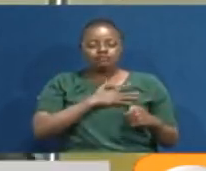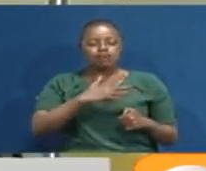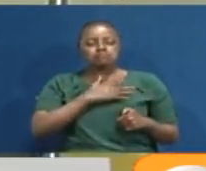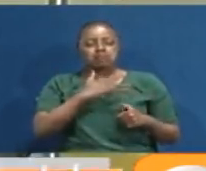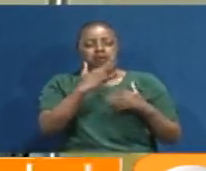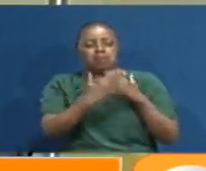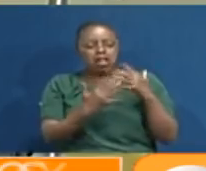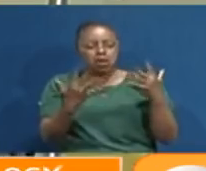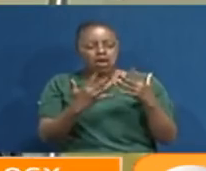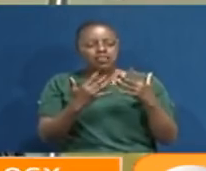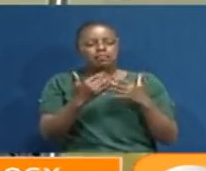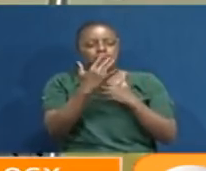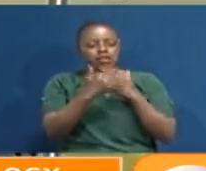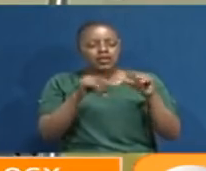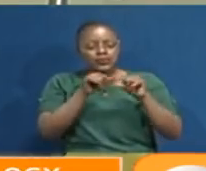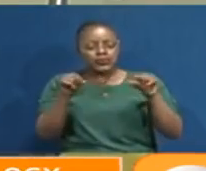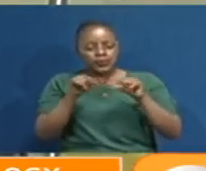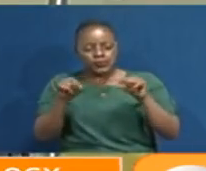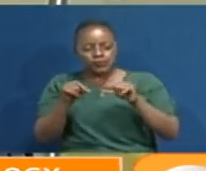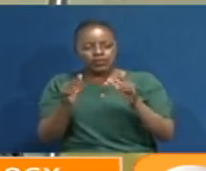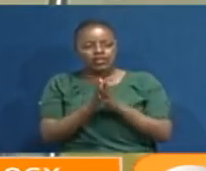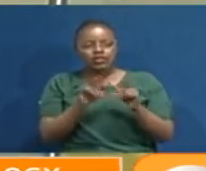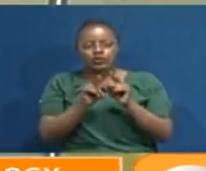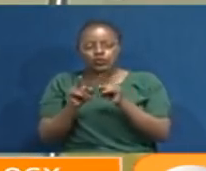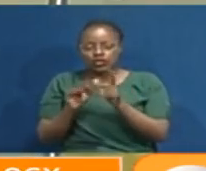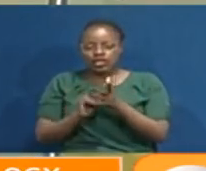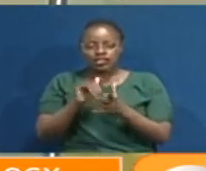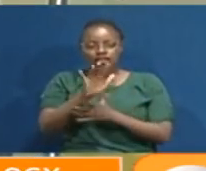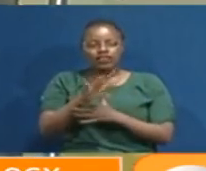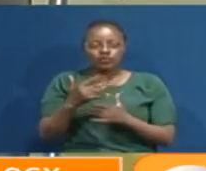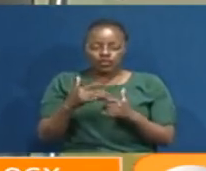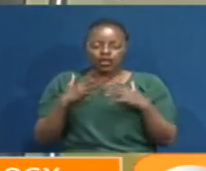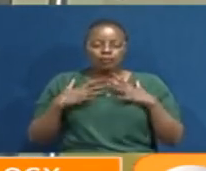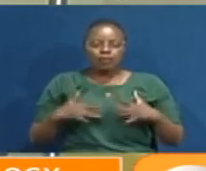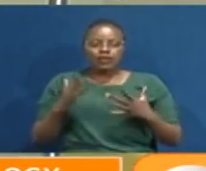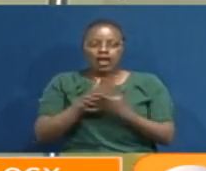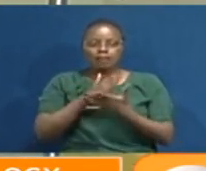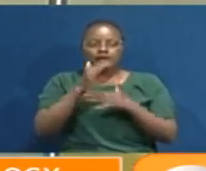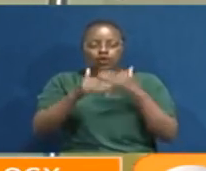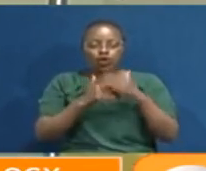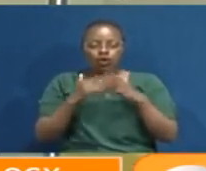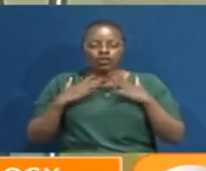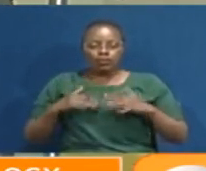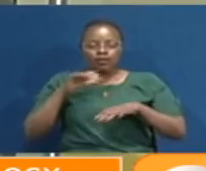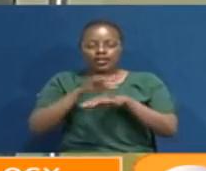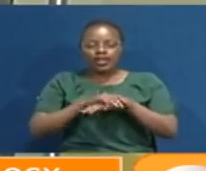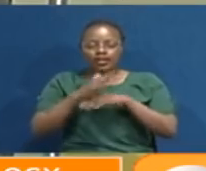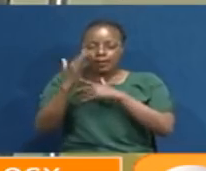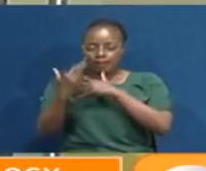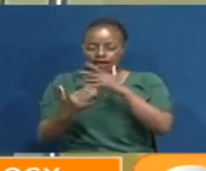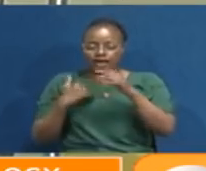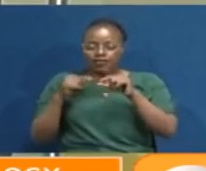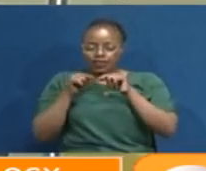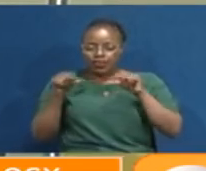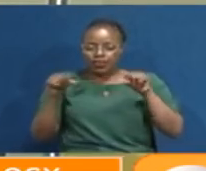blood into the blood vessels of the body, and the blood vessels send the blood to the organs of the body. All the organs that are receiving blood have blood